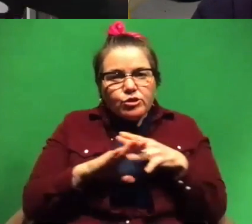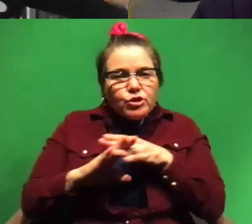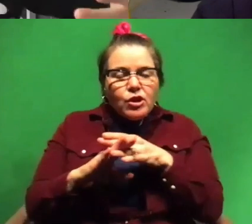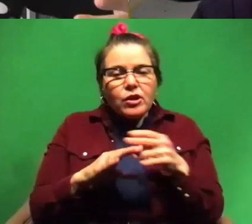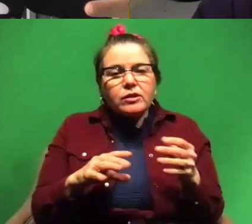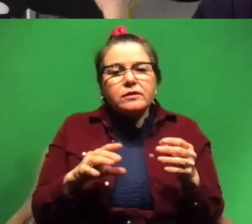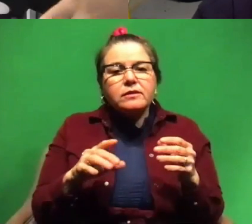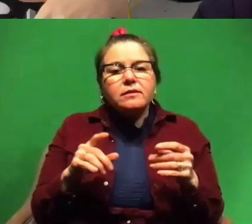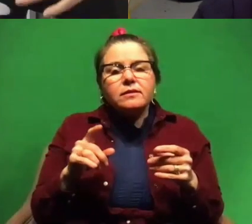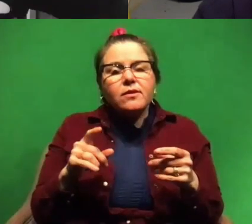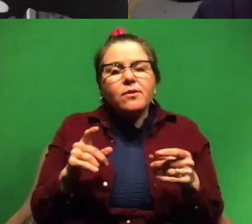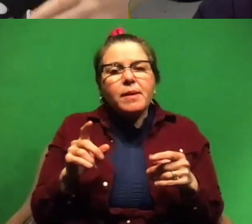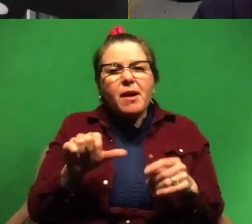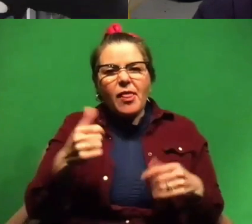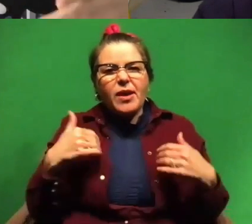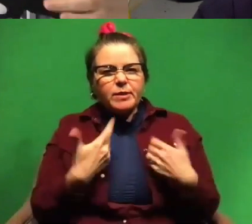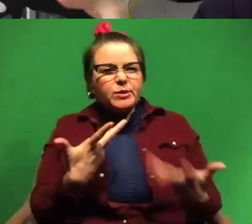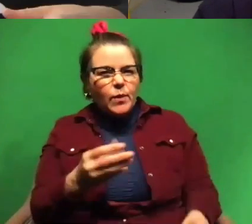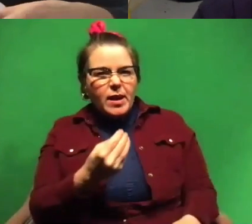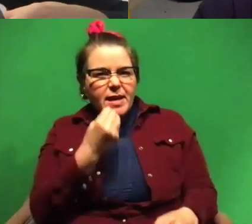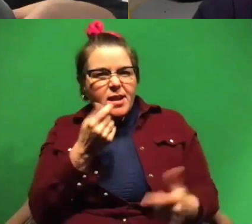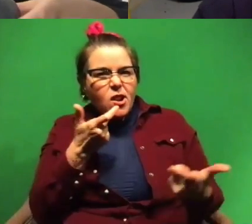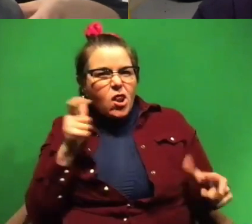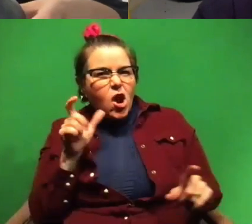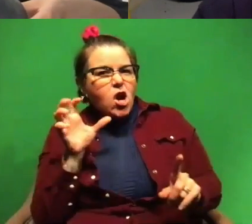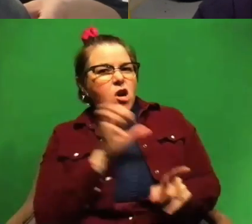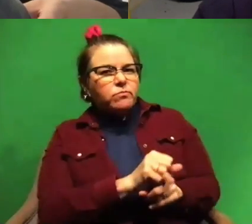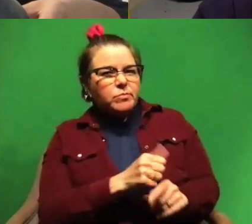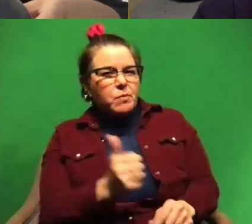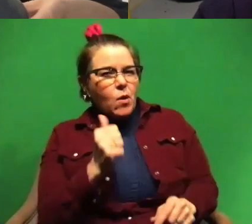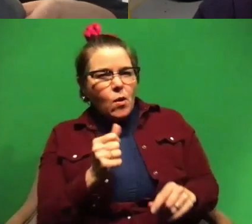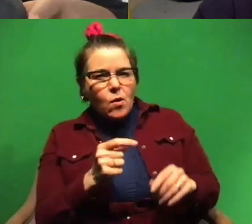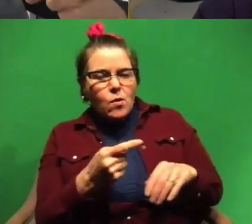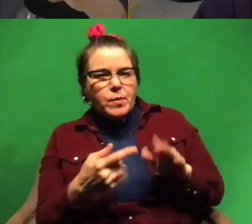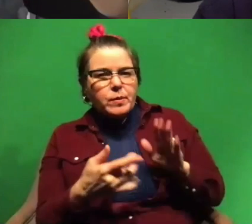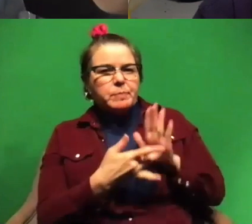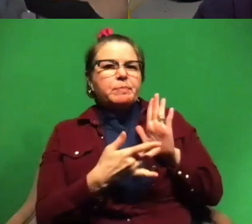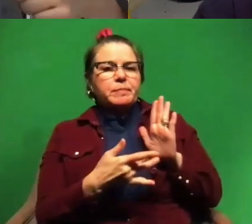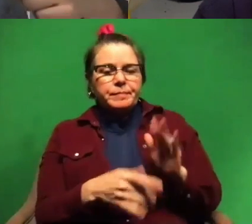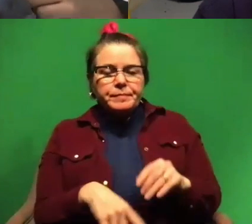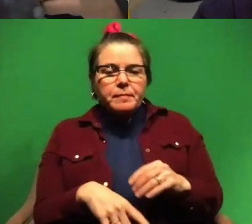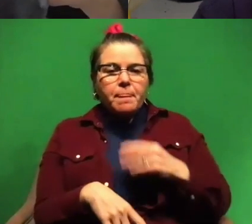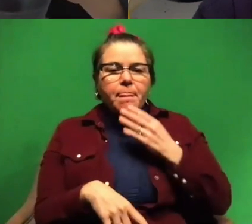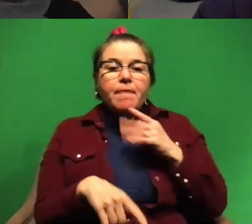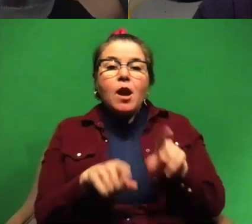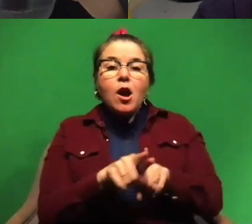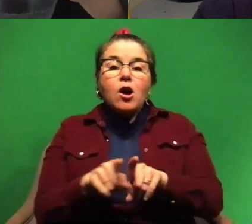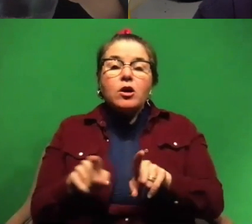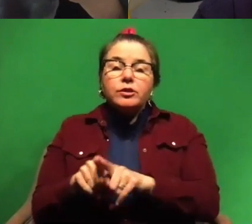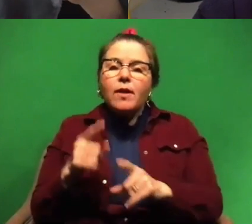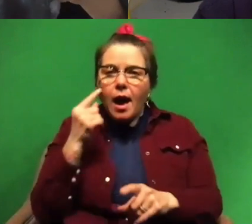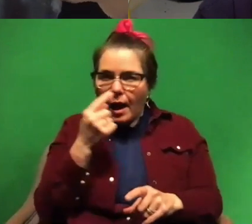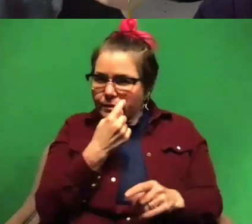less palatable for a larger predator that might be trying to eat them. And also, so their eyes I mentioned as